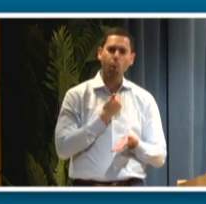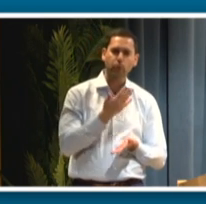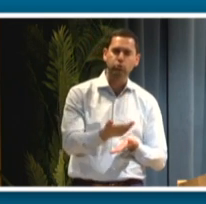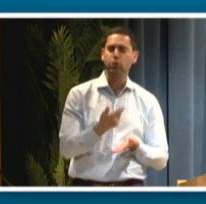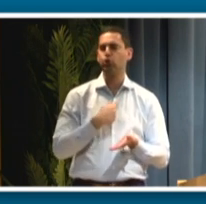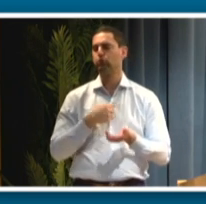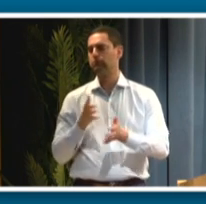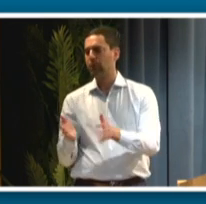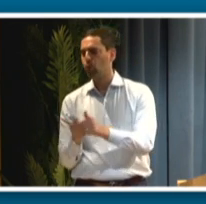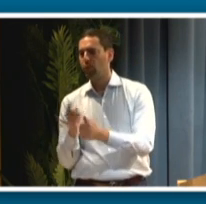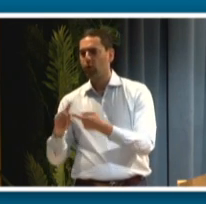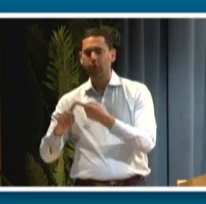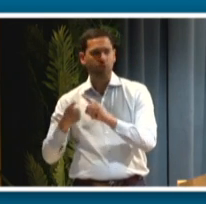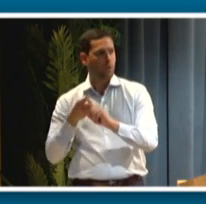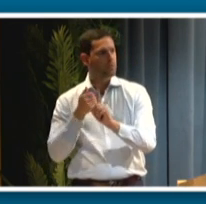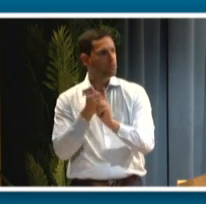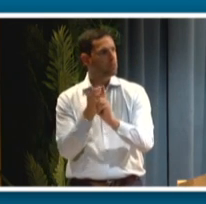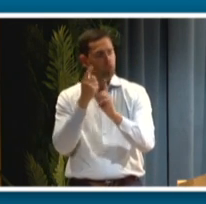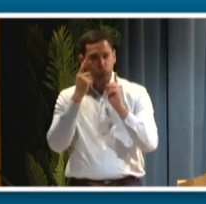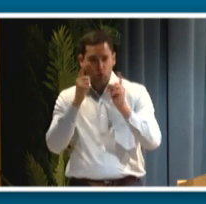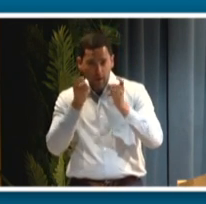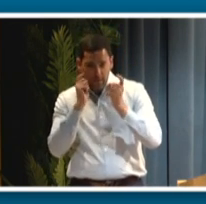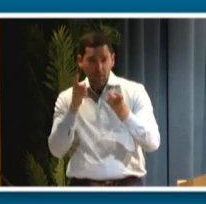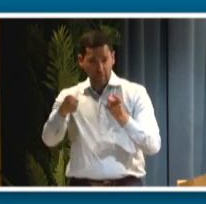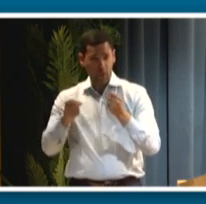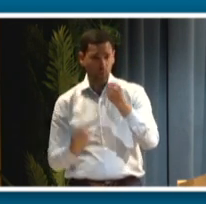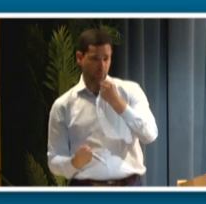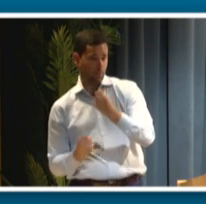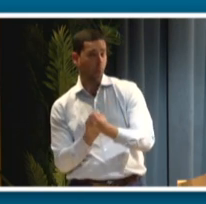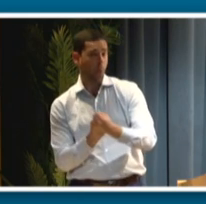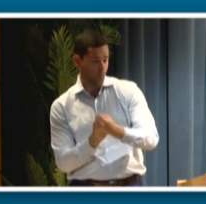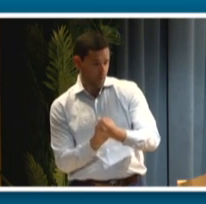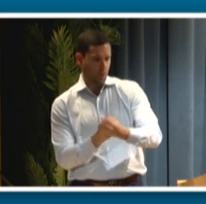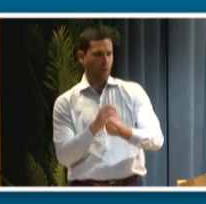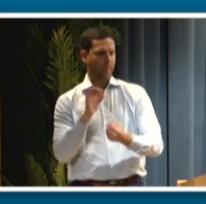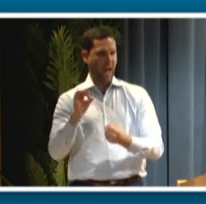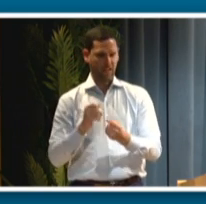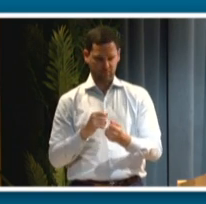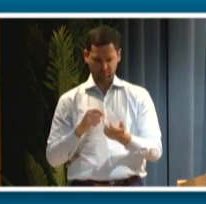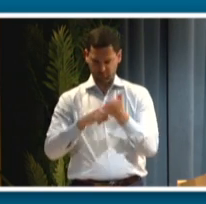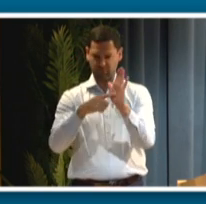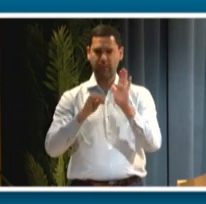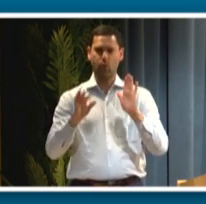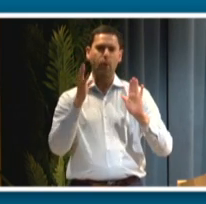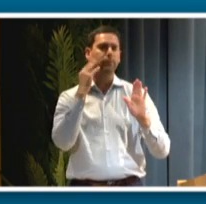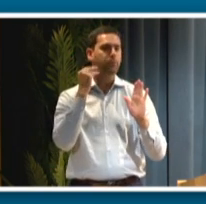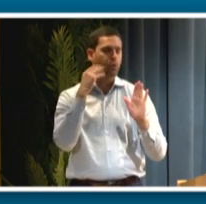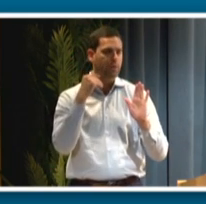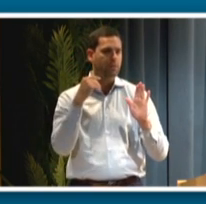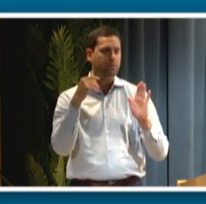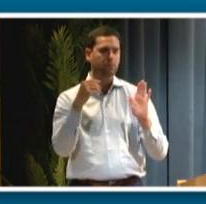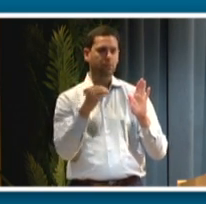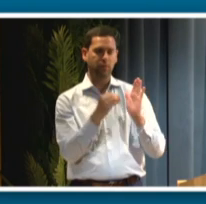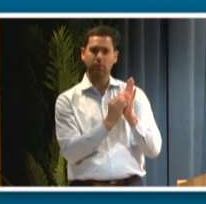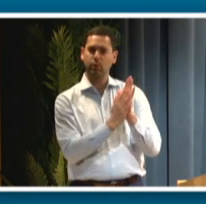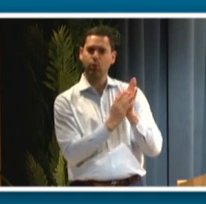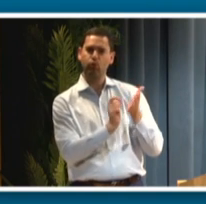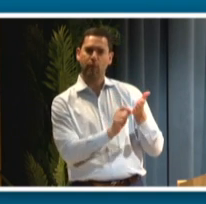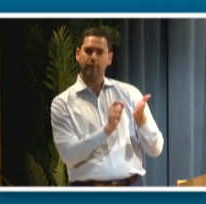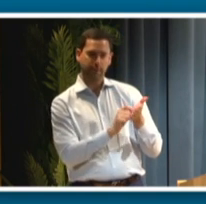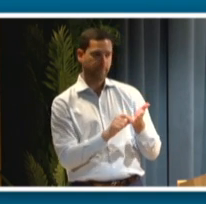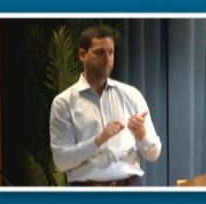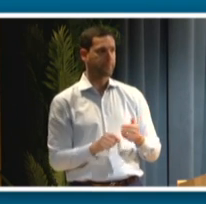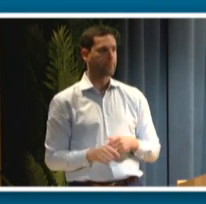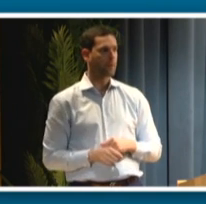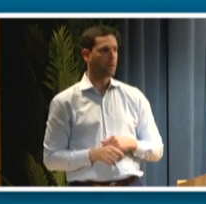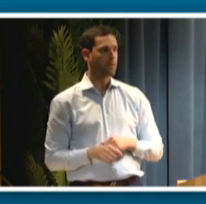and they were supportive, and that is actually the expression of your experience. Yeah. And I think that in your writing, you're creating this